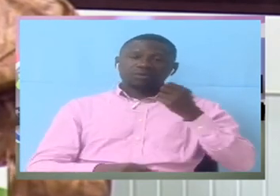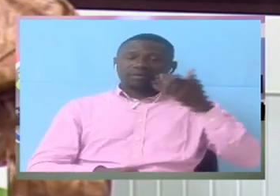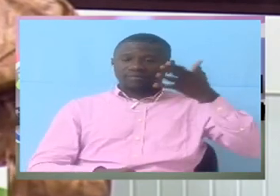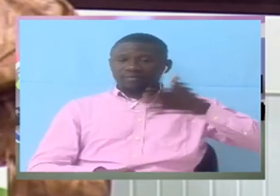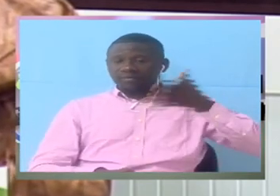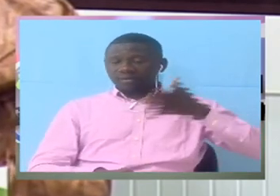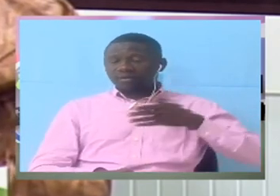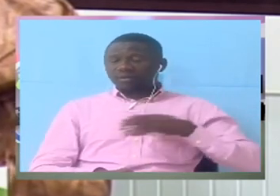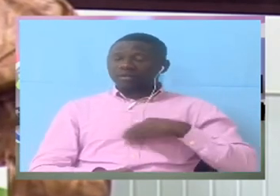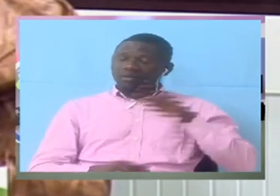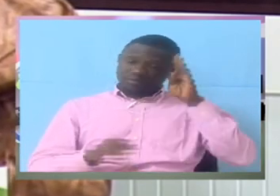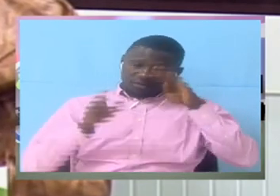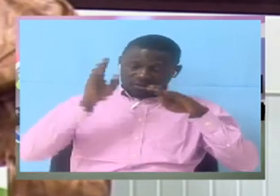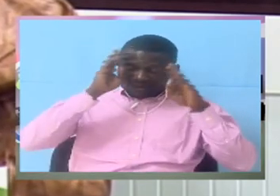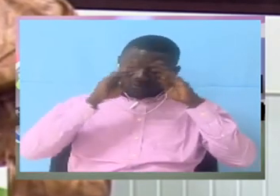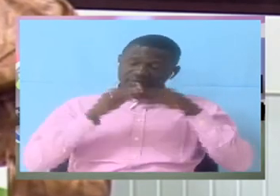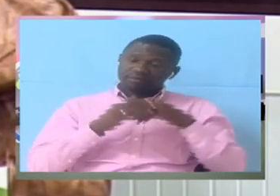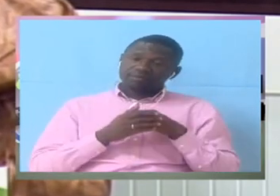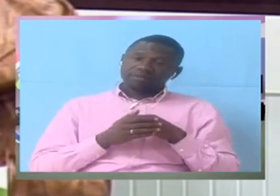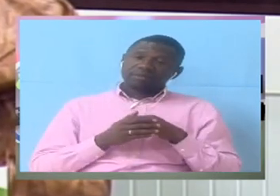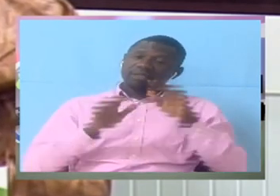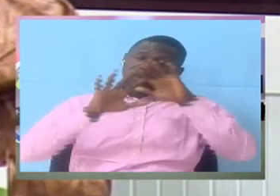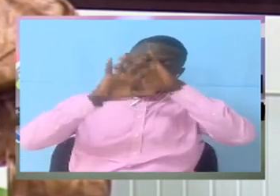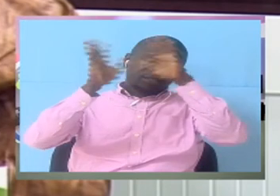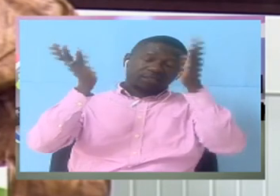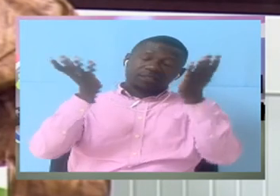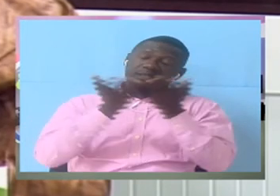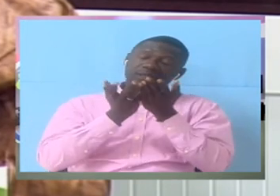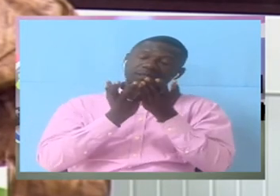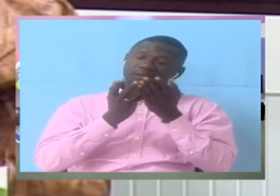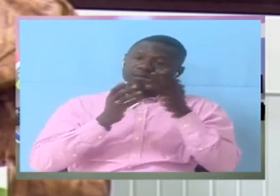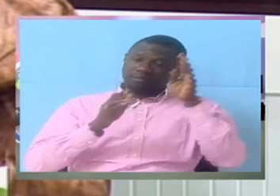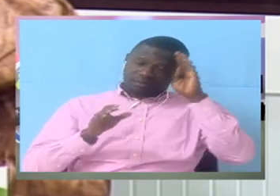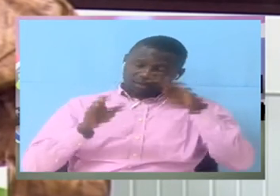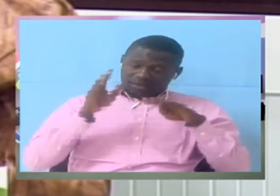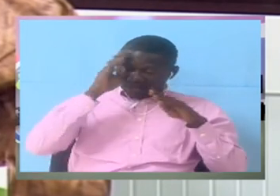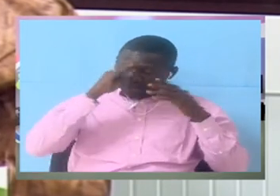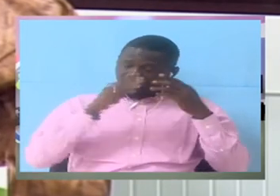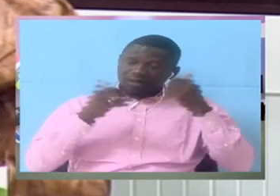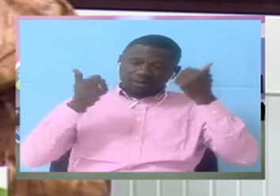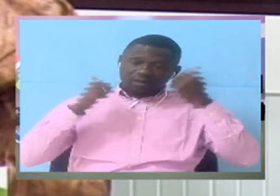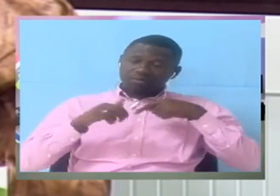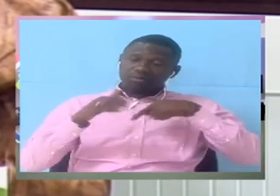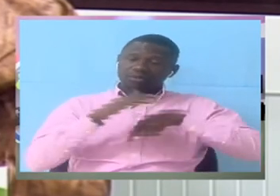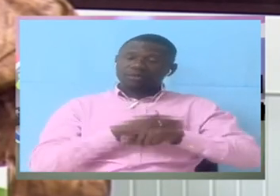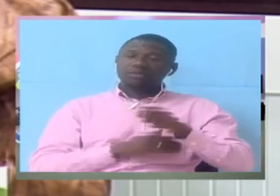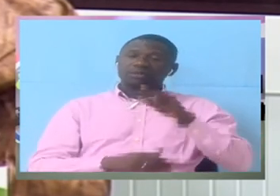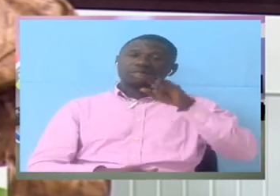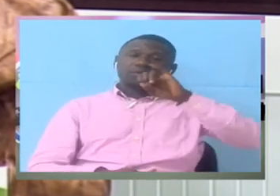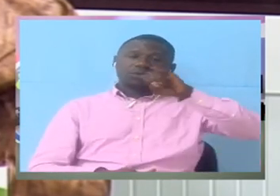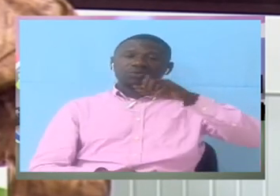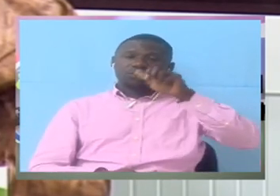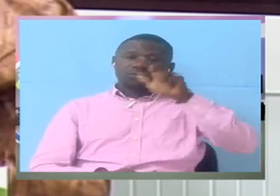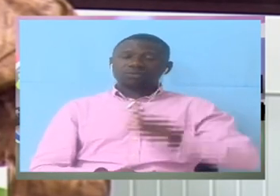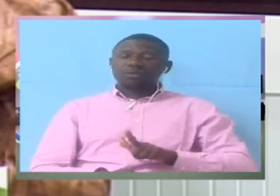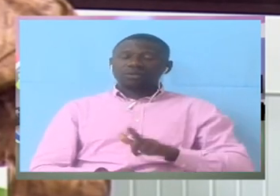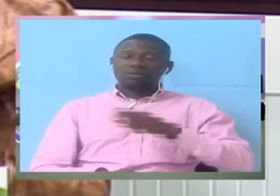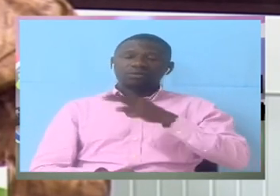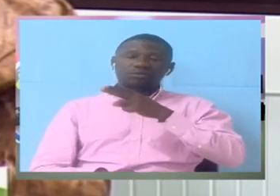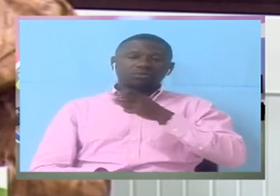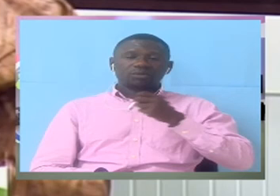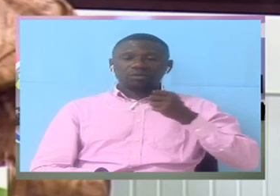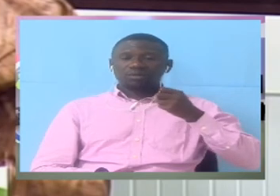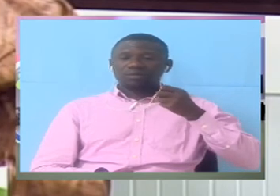the pardon he extended. The general pardon, July 22nd, was it? General pardon, yes. We were amongst those that